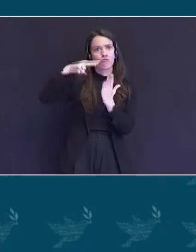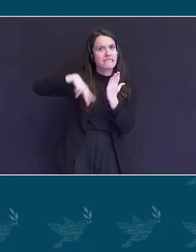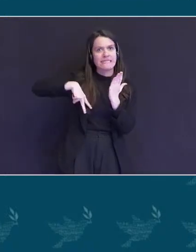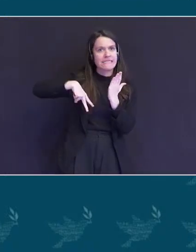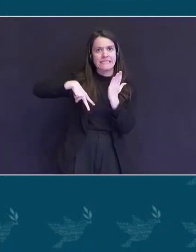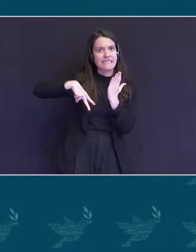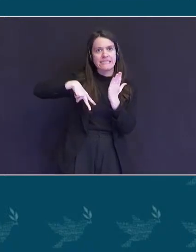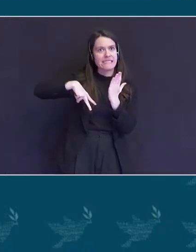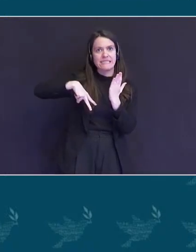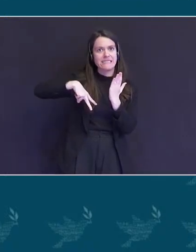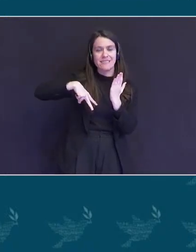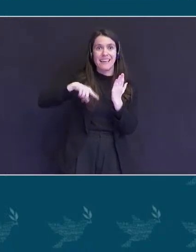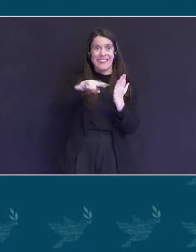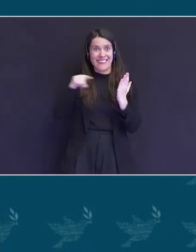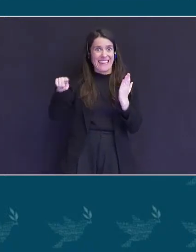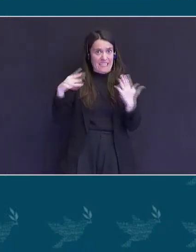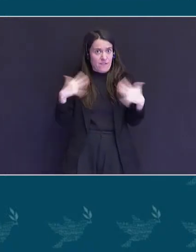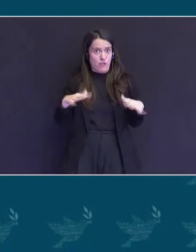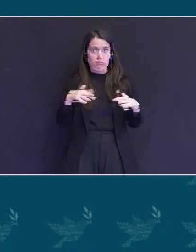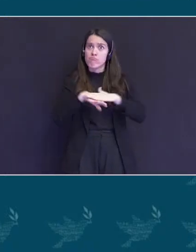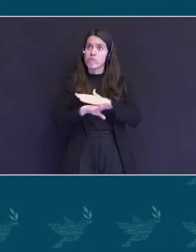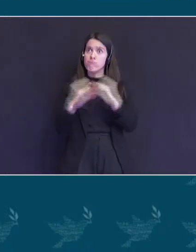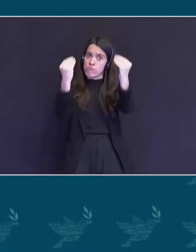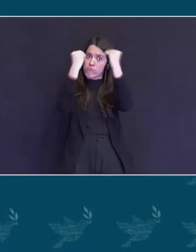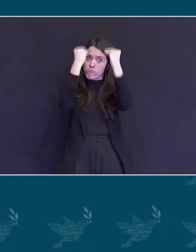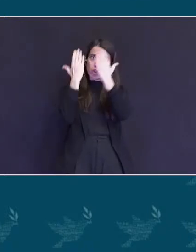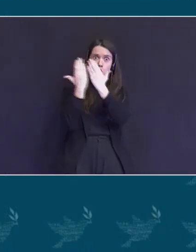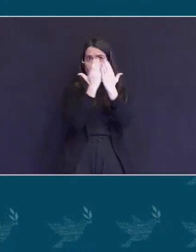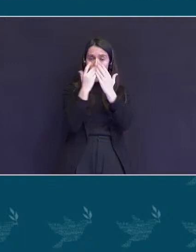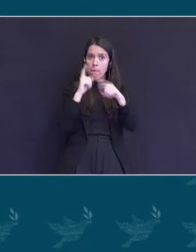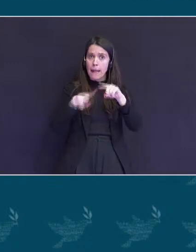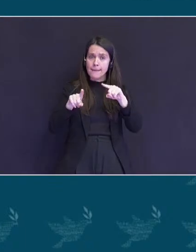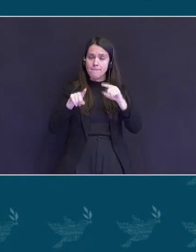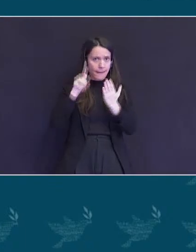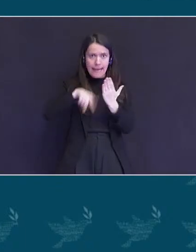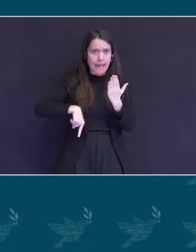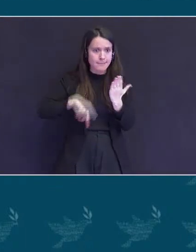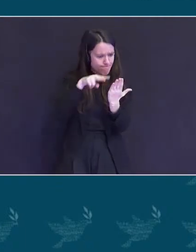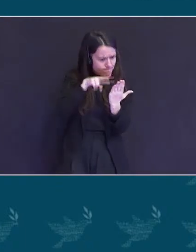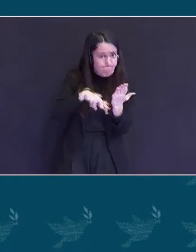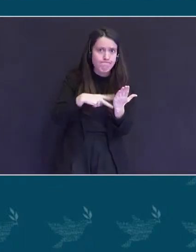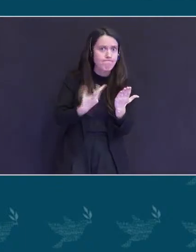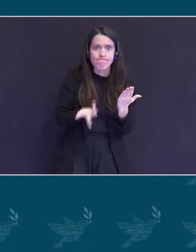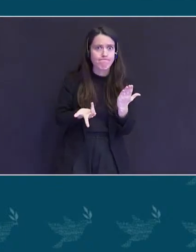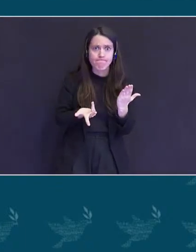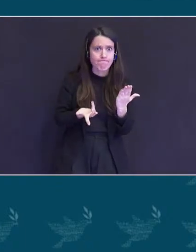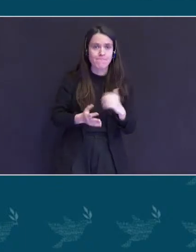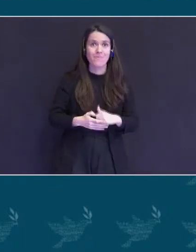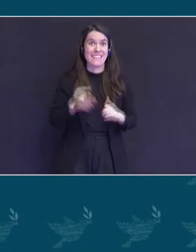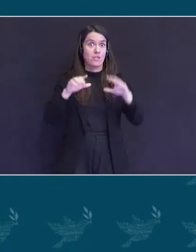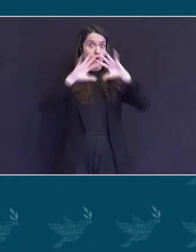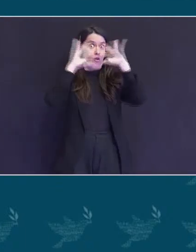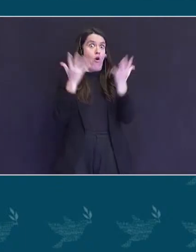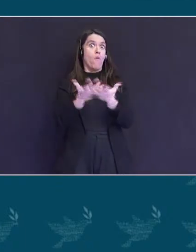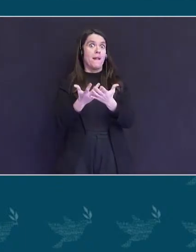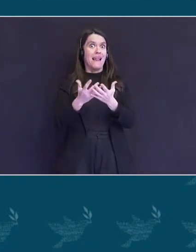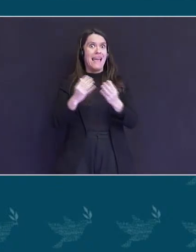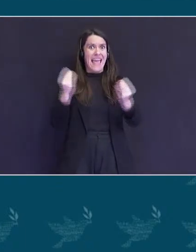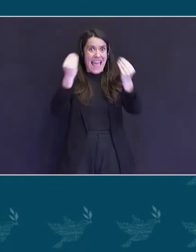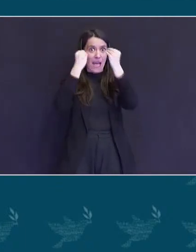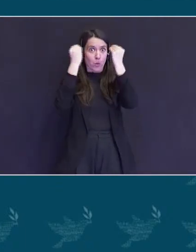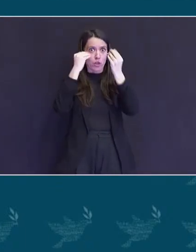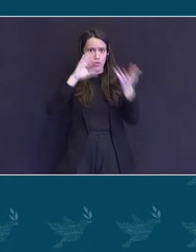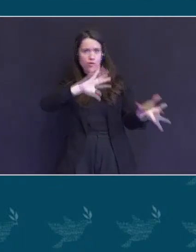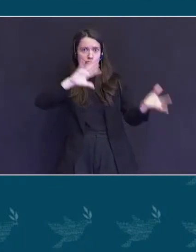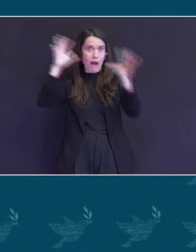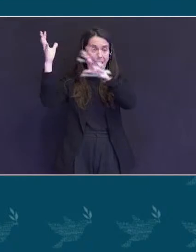the fact that they've actually been attending school for years. This global education crisis made All Children